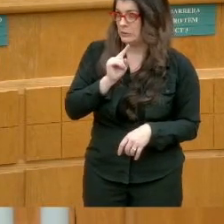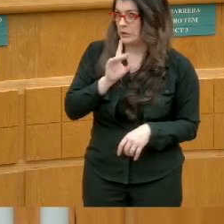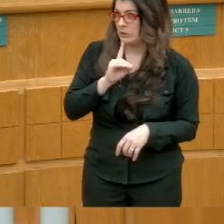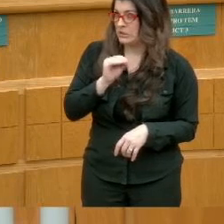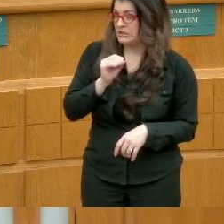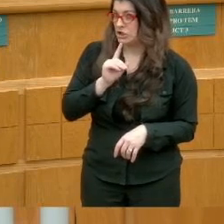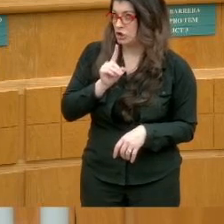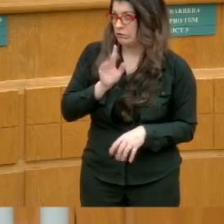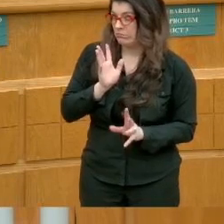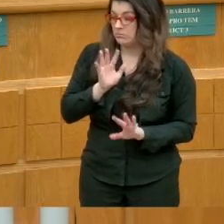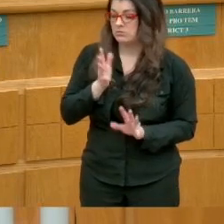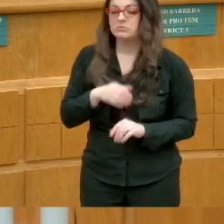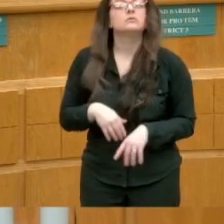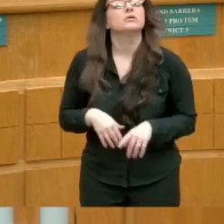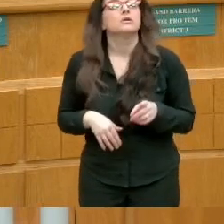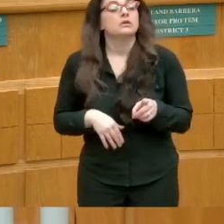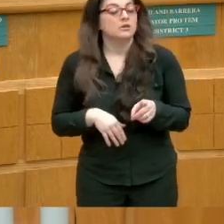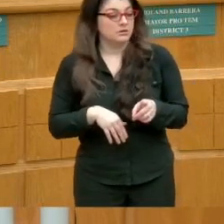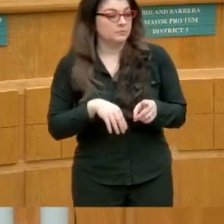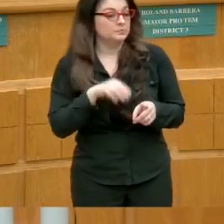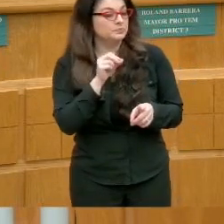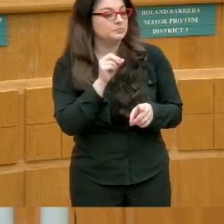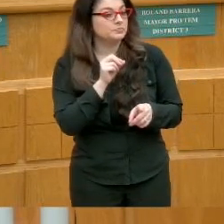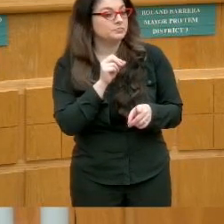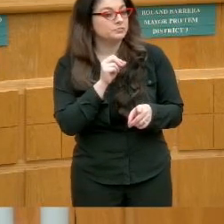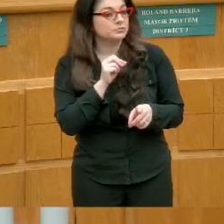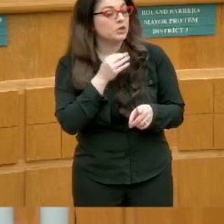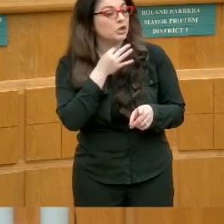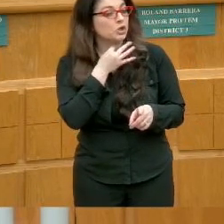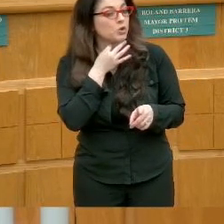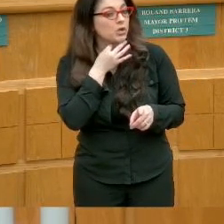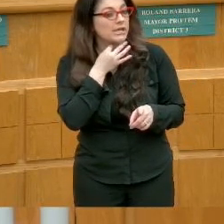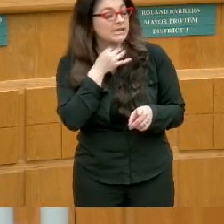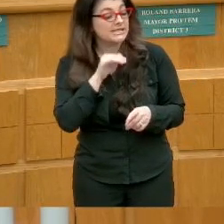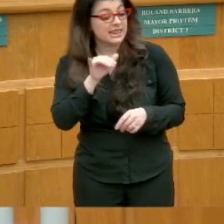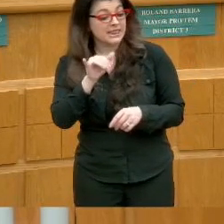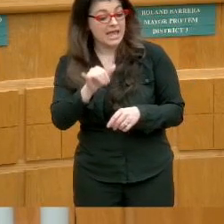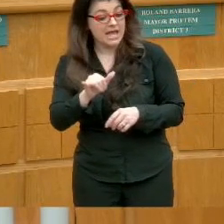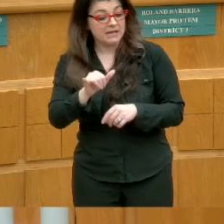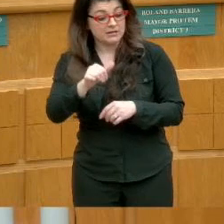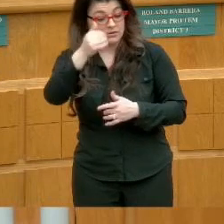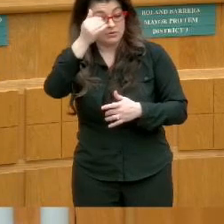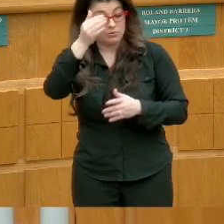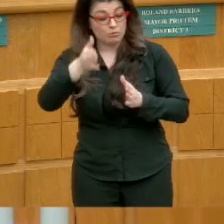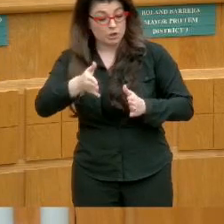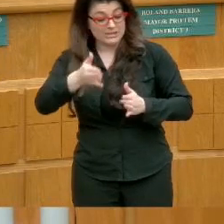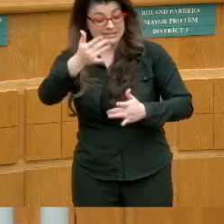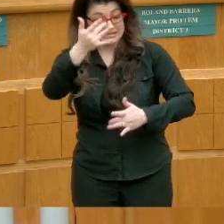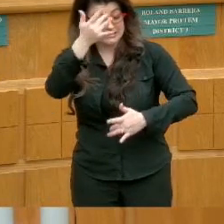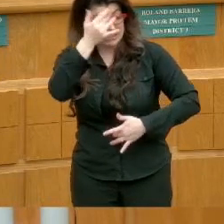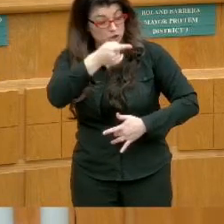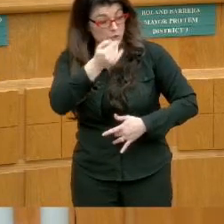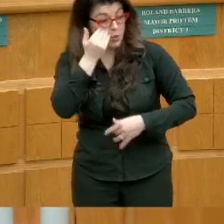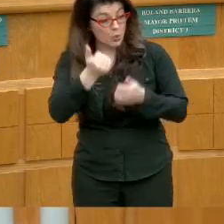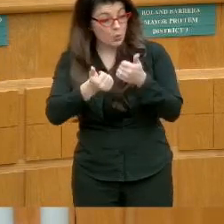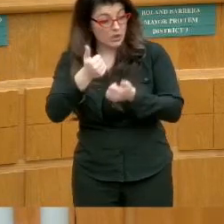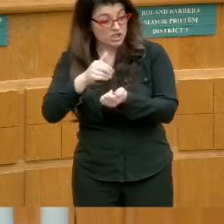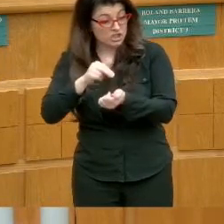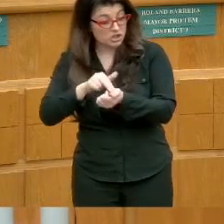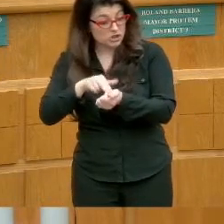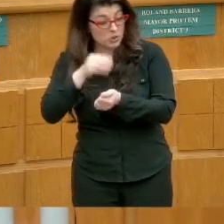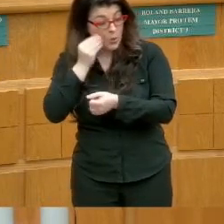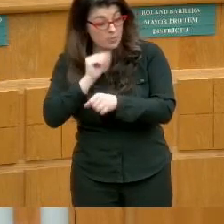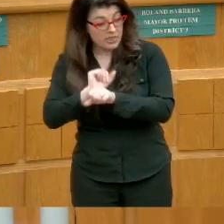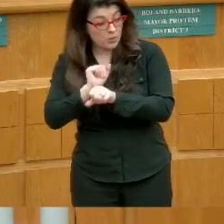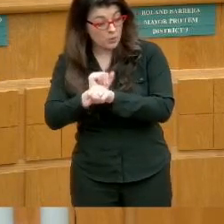And do you happen to know what company they were contracted with? I think there were several